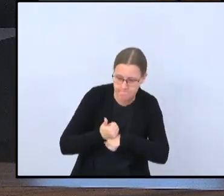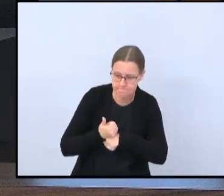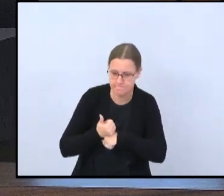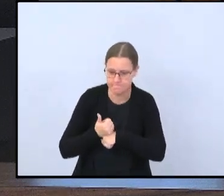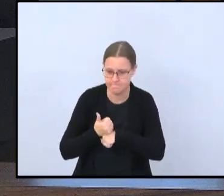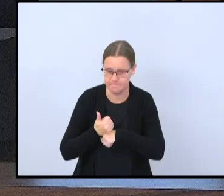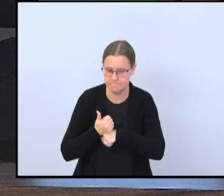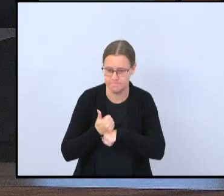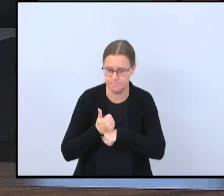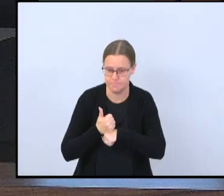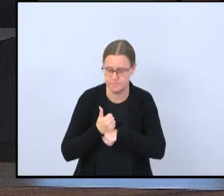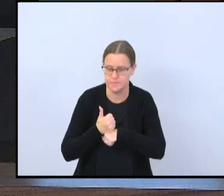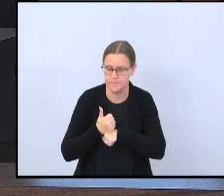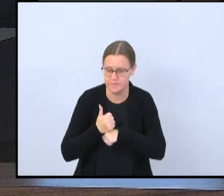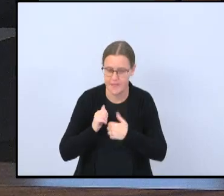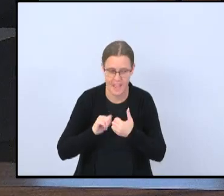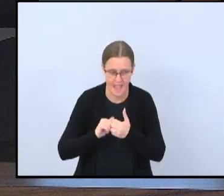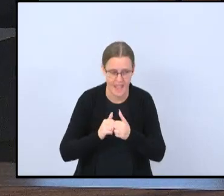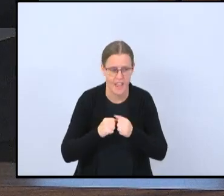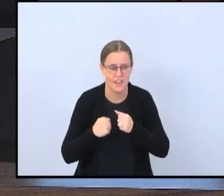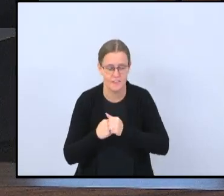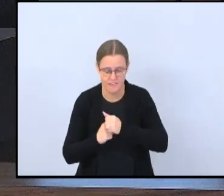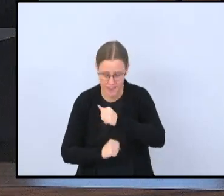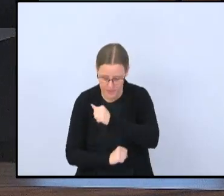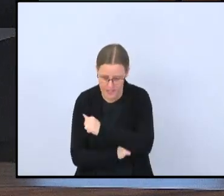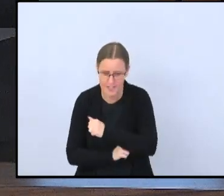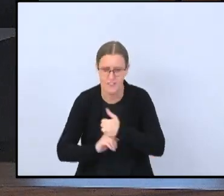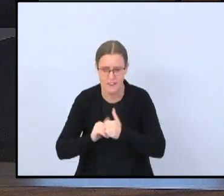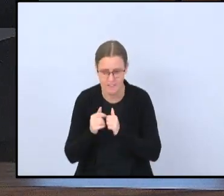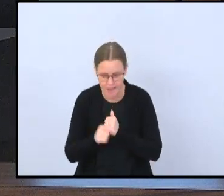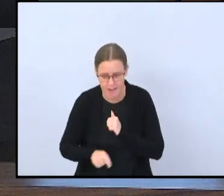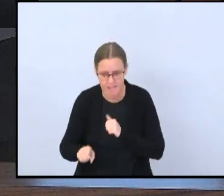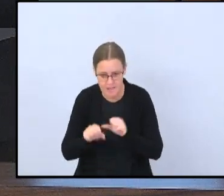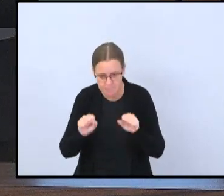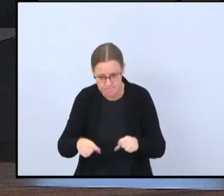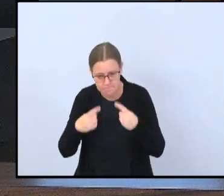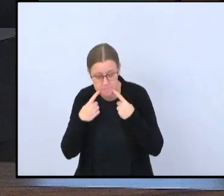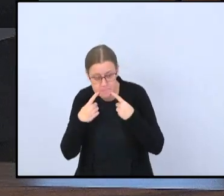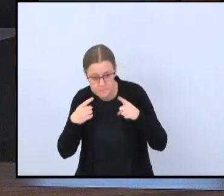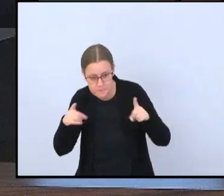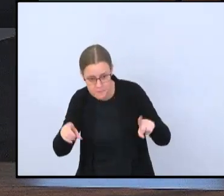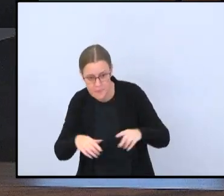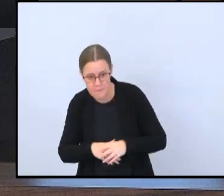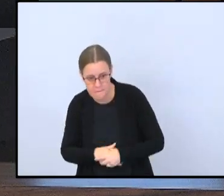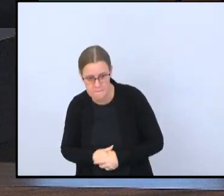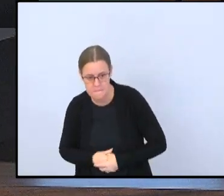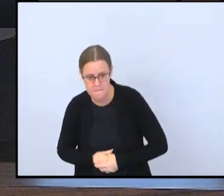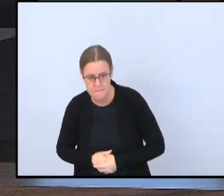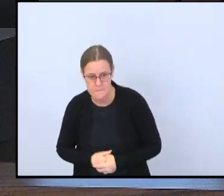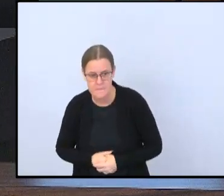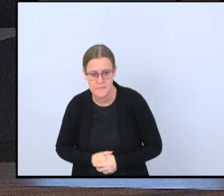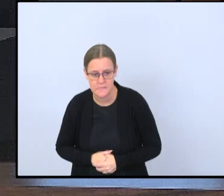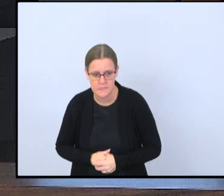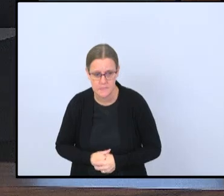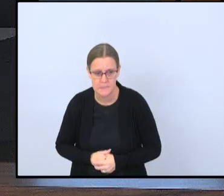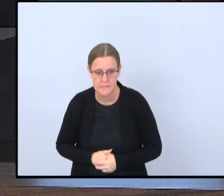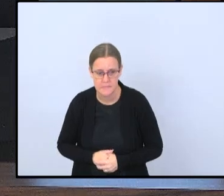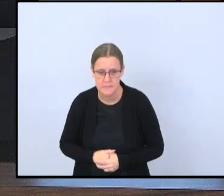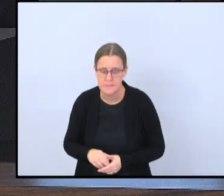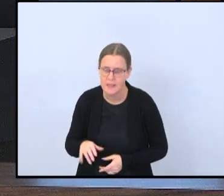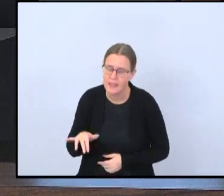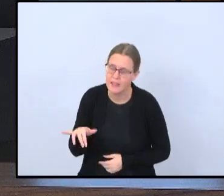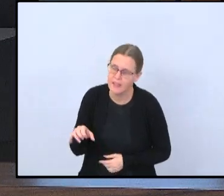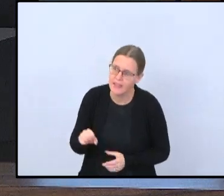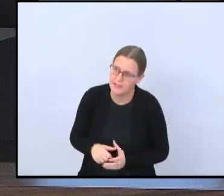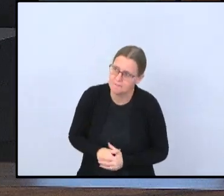sure that they continue to be successful. Because I know they're being successful. It's just yeah, when they